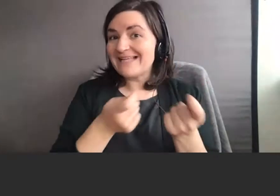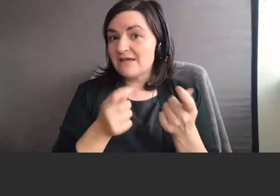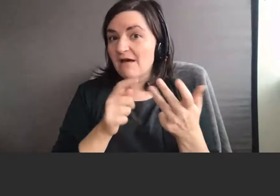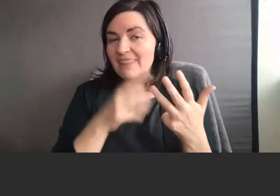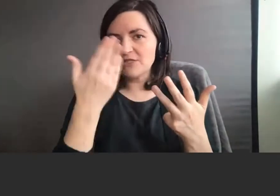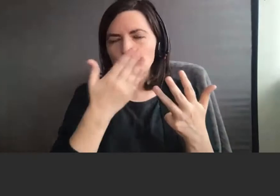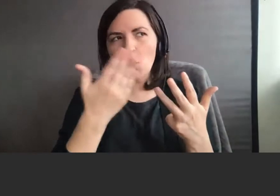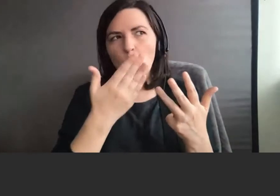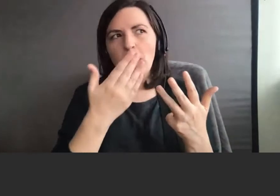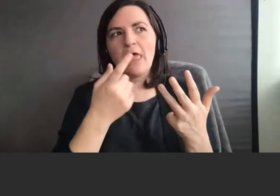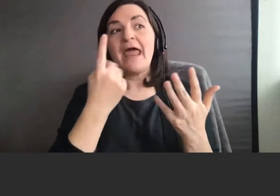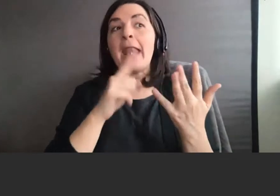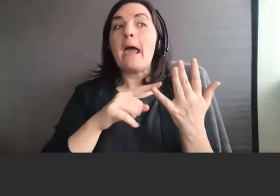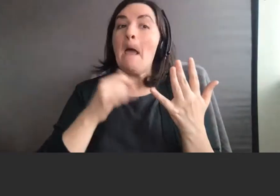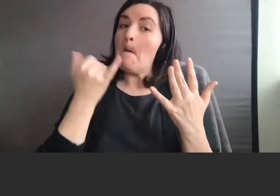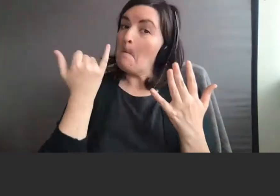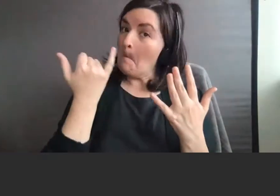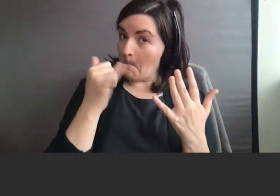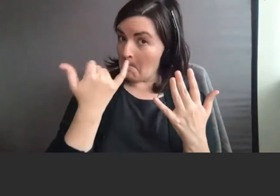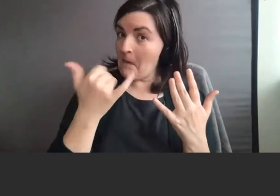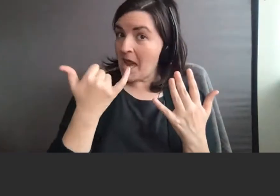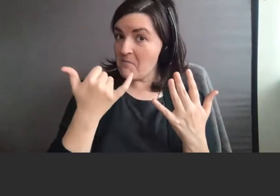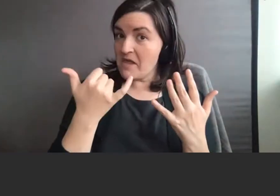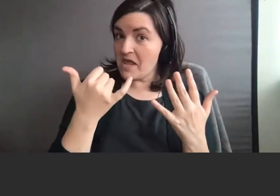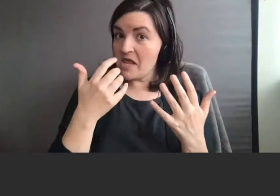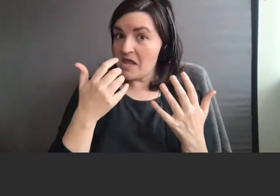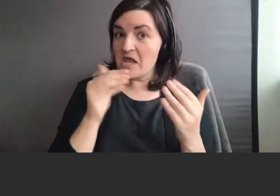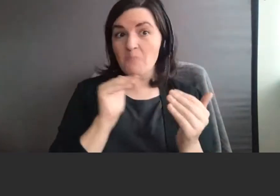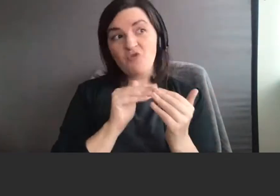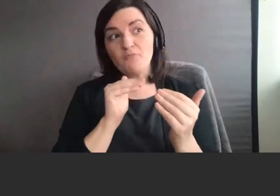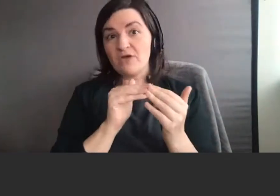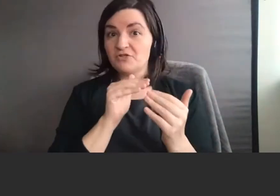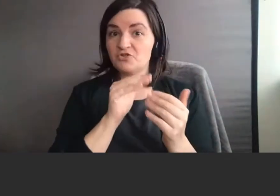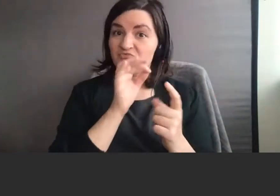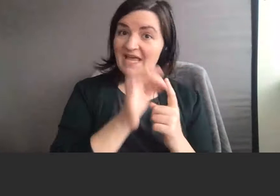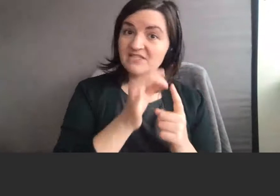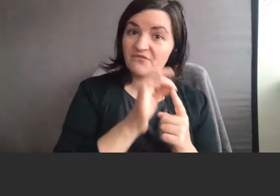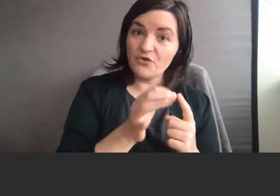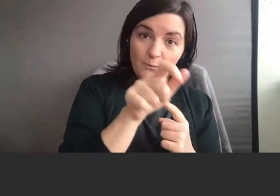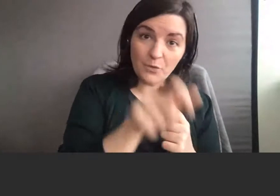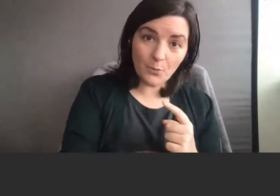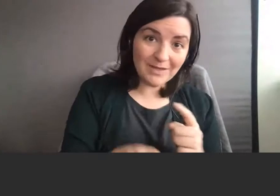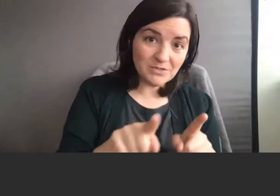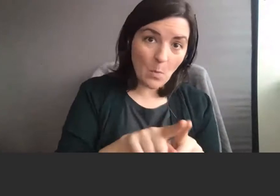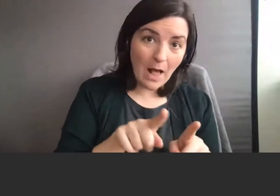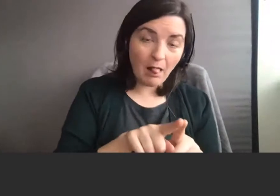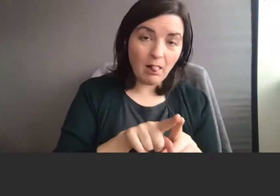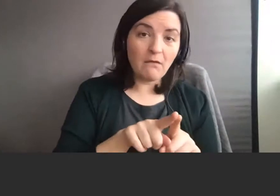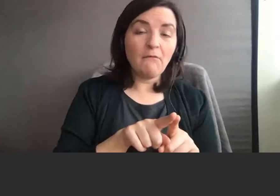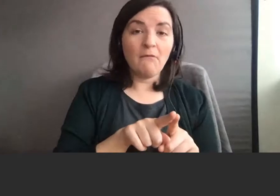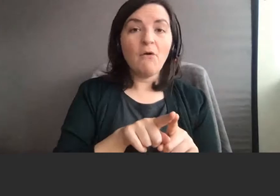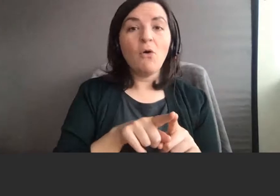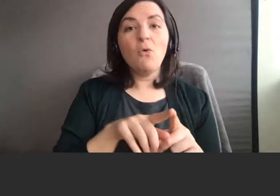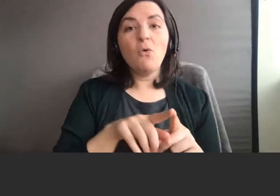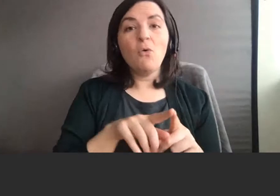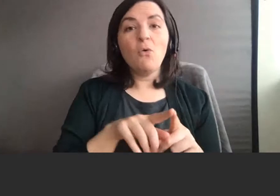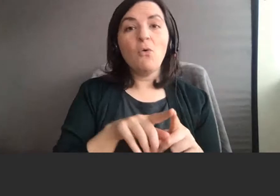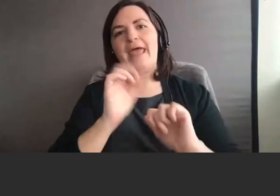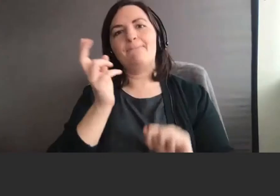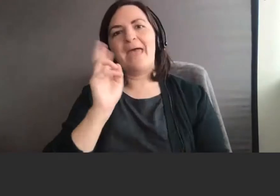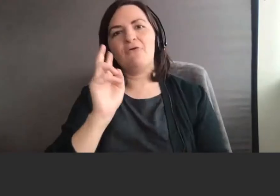it might be appropriate also to interview the pupil, and it might be relevant to interview the